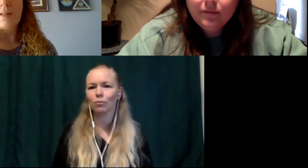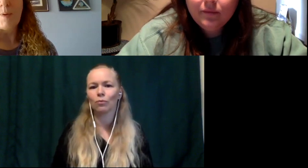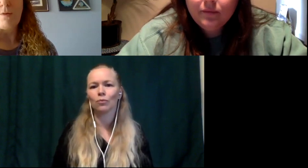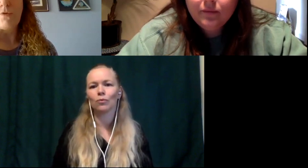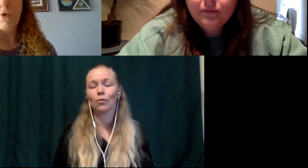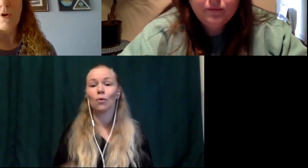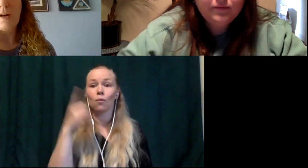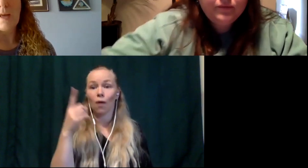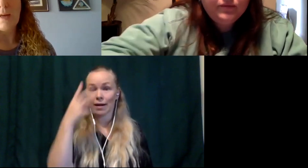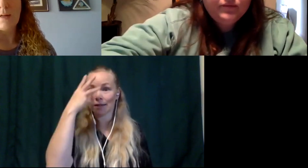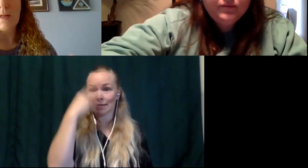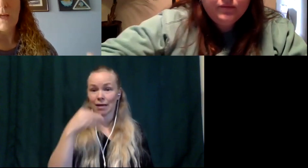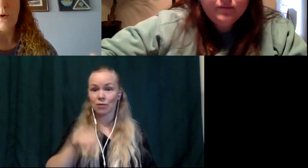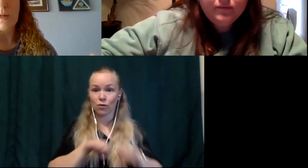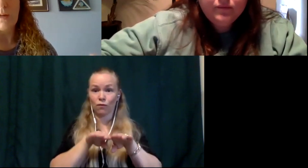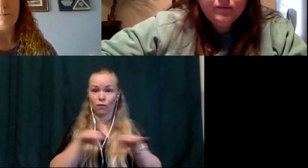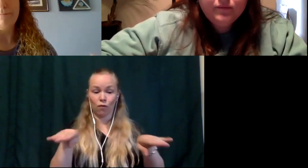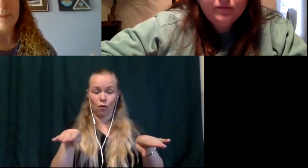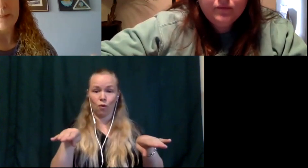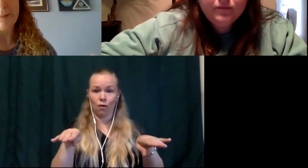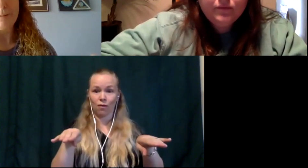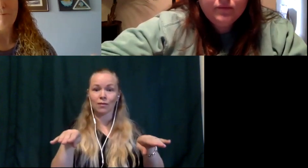to sleep on the floor, and he only,